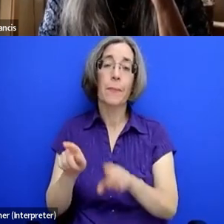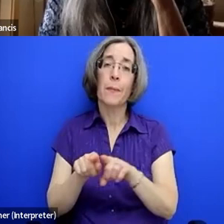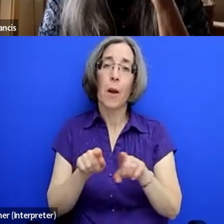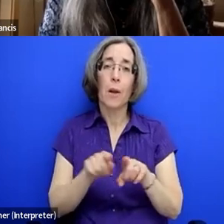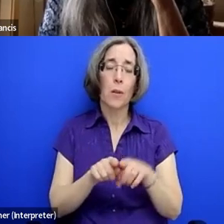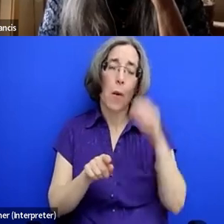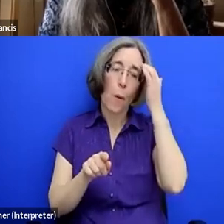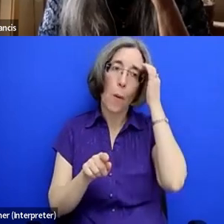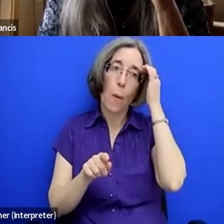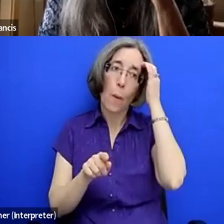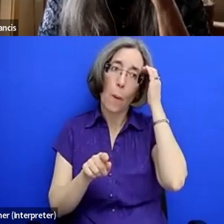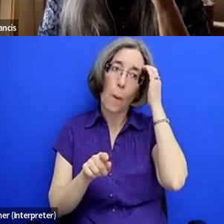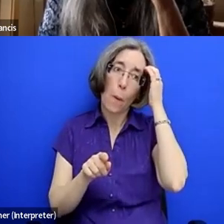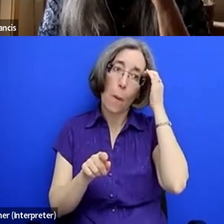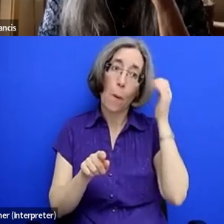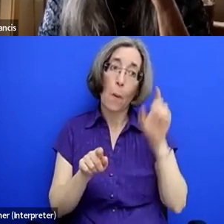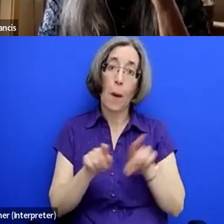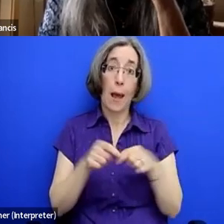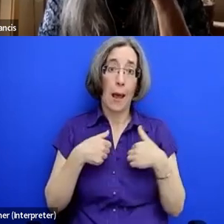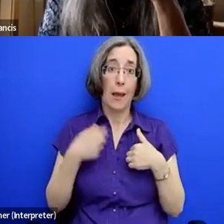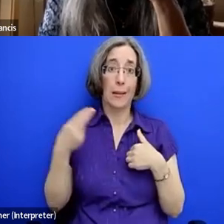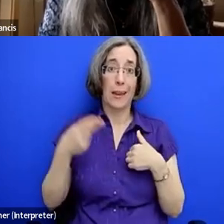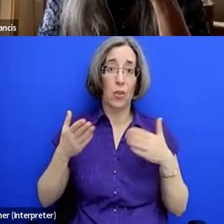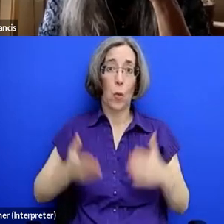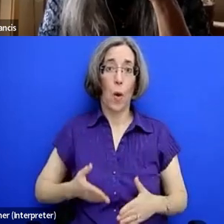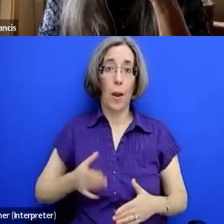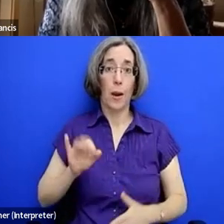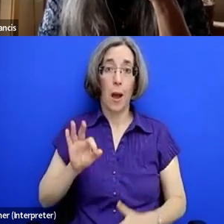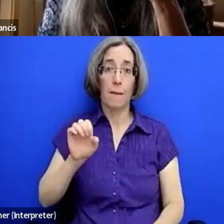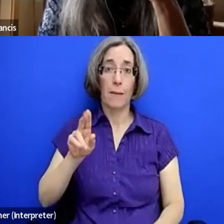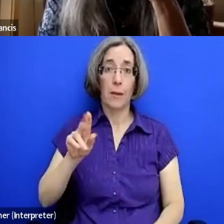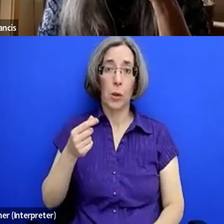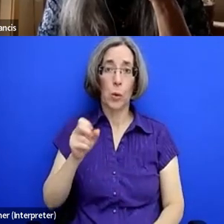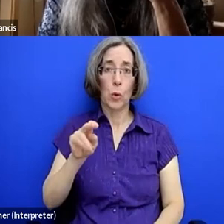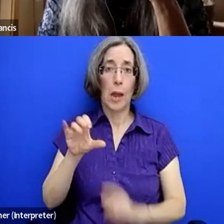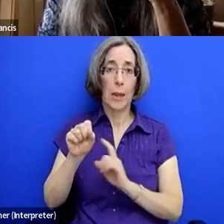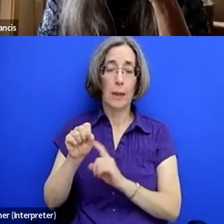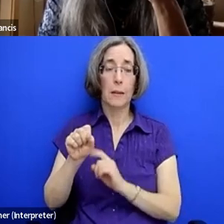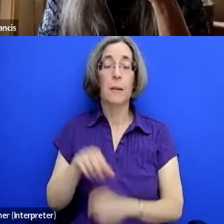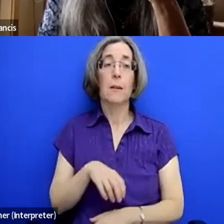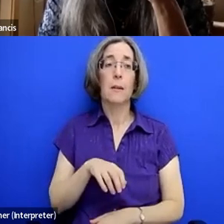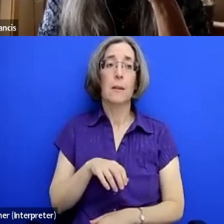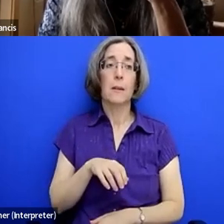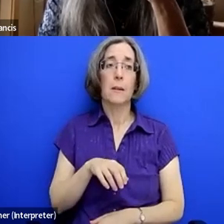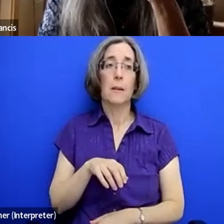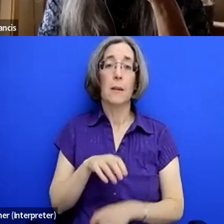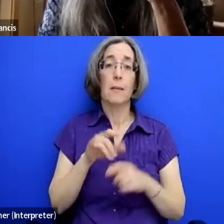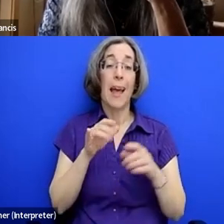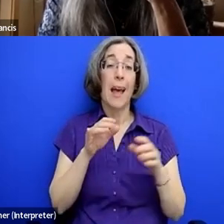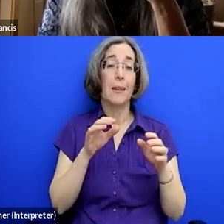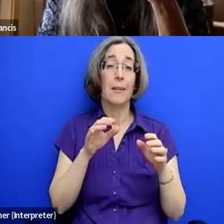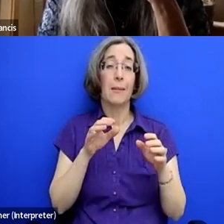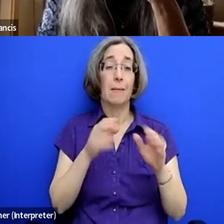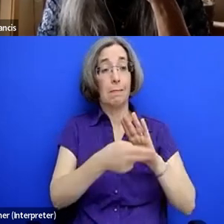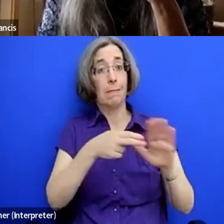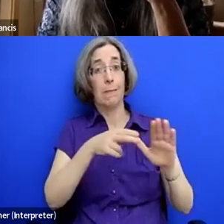a historian of eugenics, disability was one of the ascription of disability was